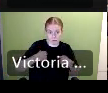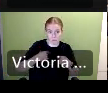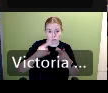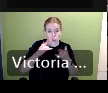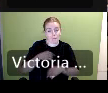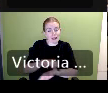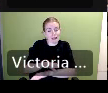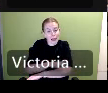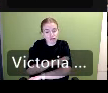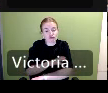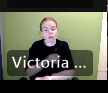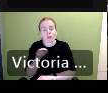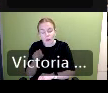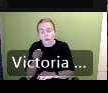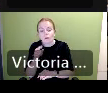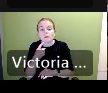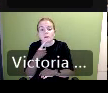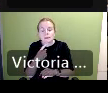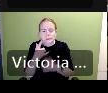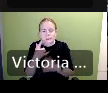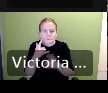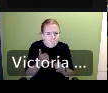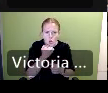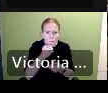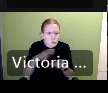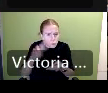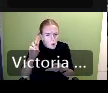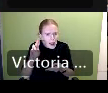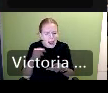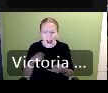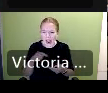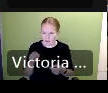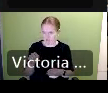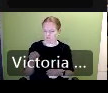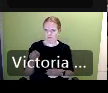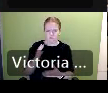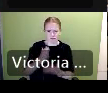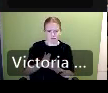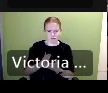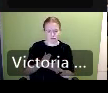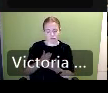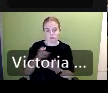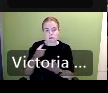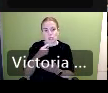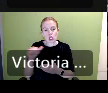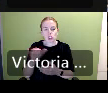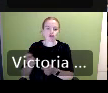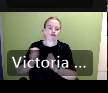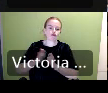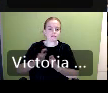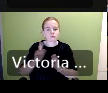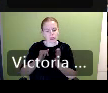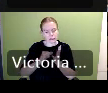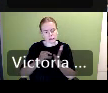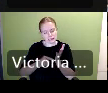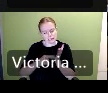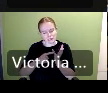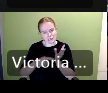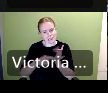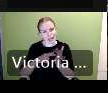you on statins. And I said, check my record. I am not allowed to have them. I'm highly allergic. Oh, all right, then we'll put you on this tablet. You'll be